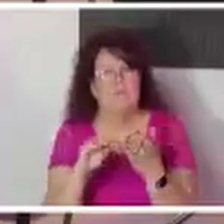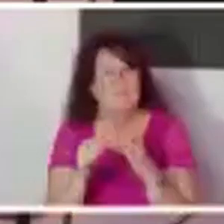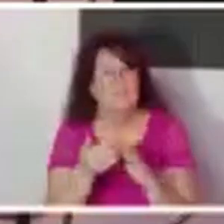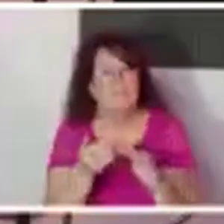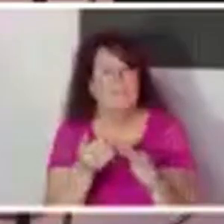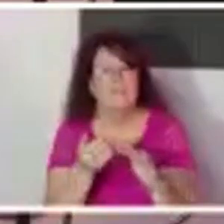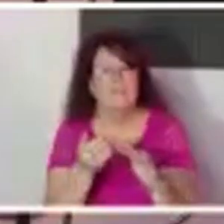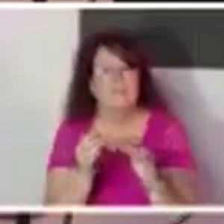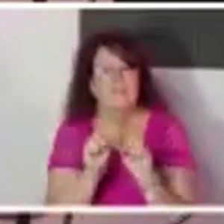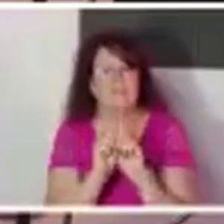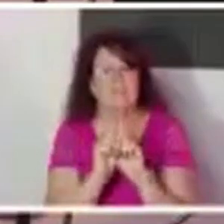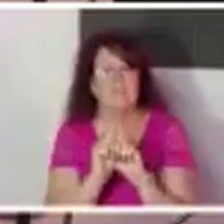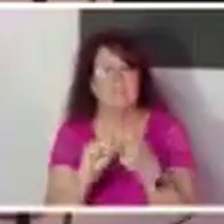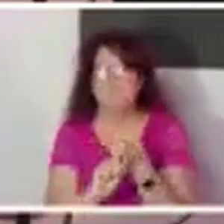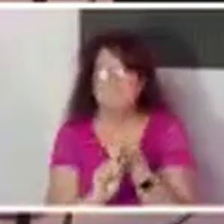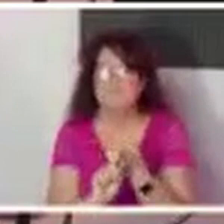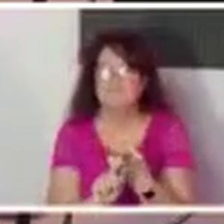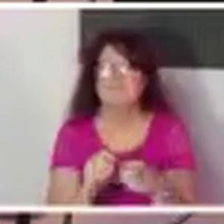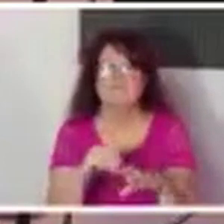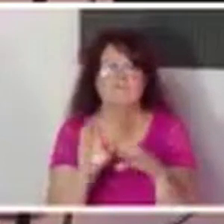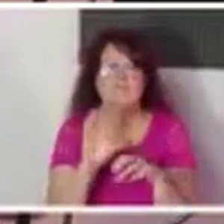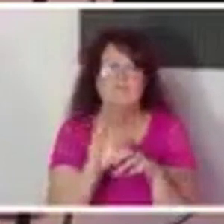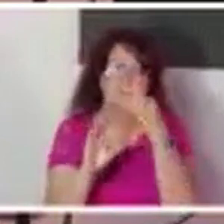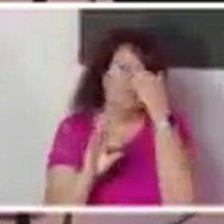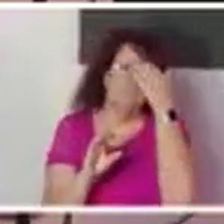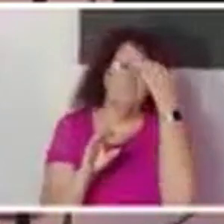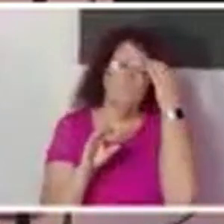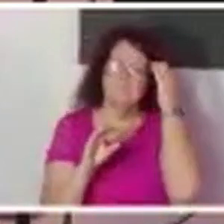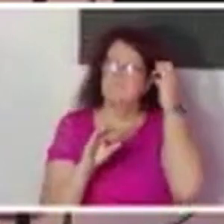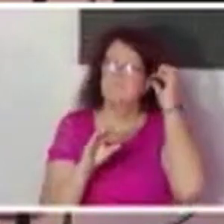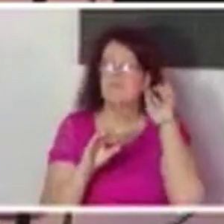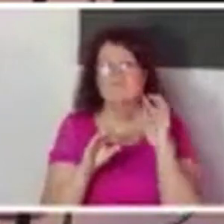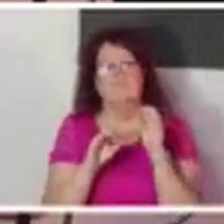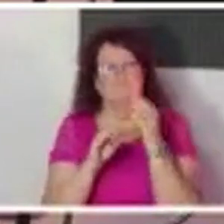mentorship relationships and within deep friendships. And